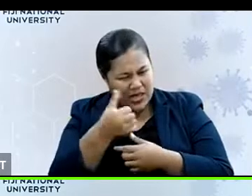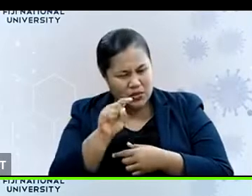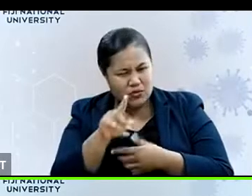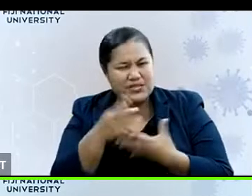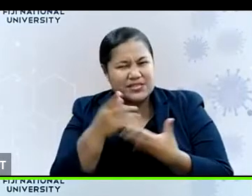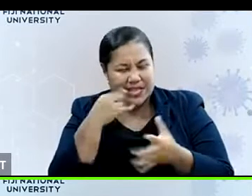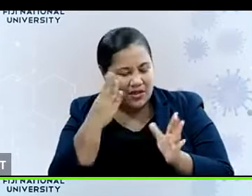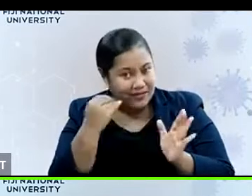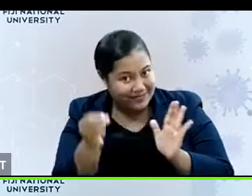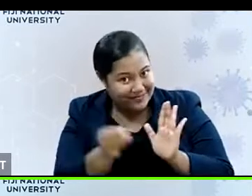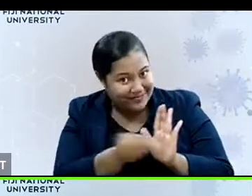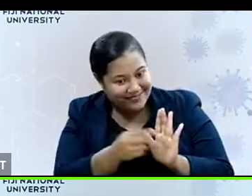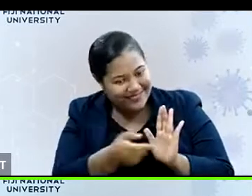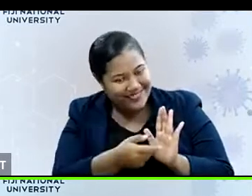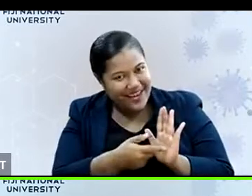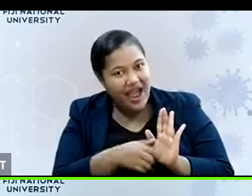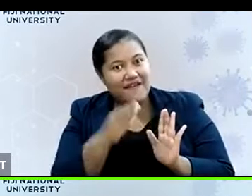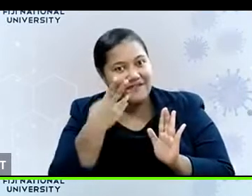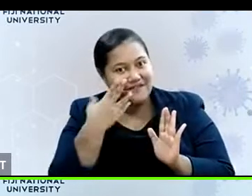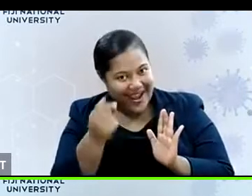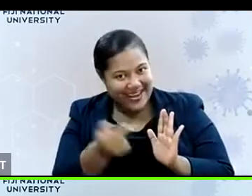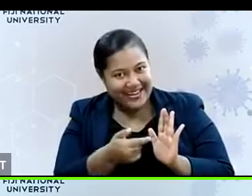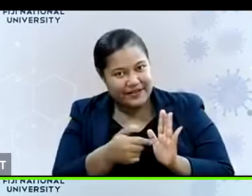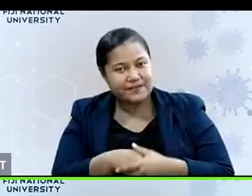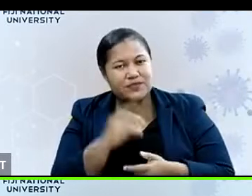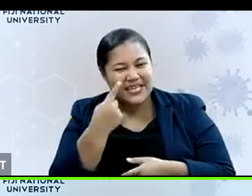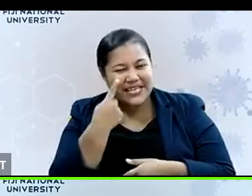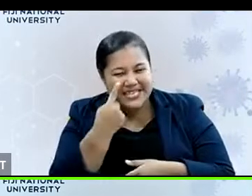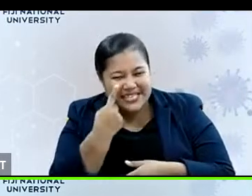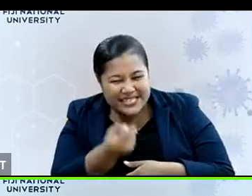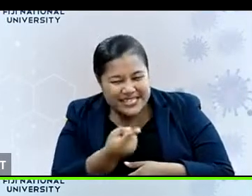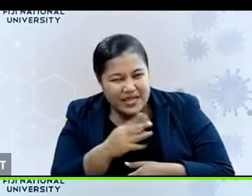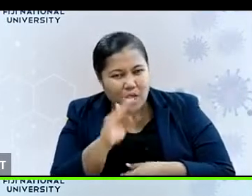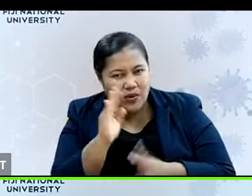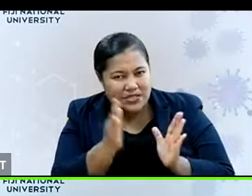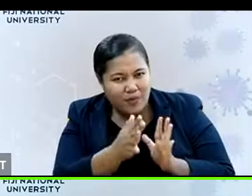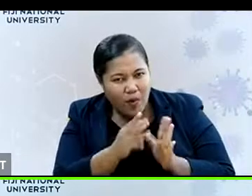And you can theoretically detect as little as one copy of the virus